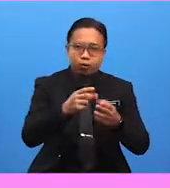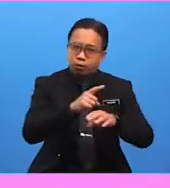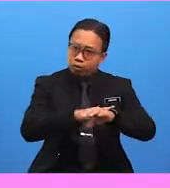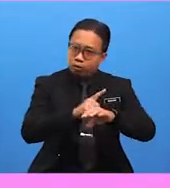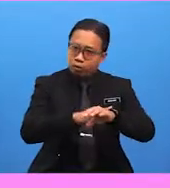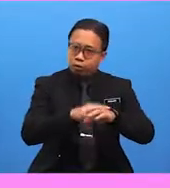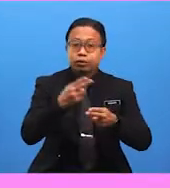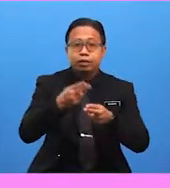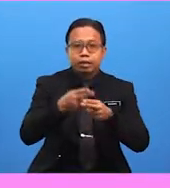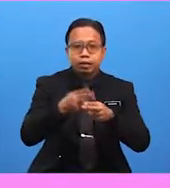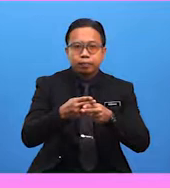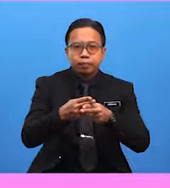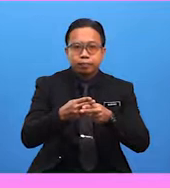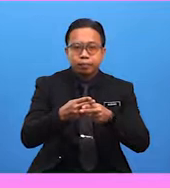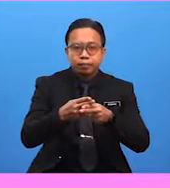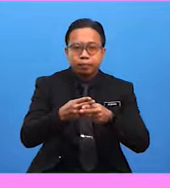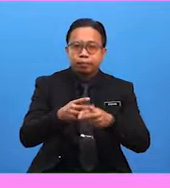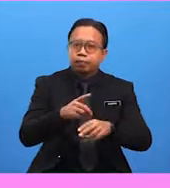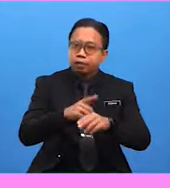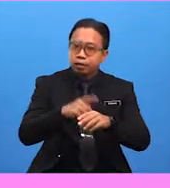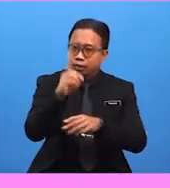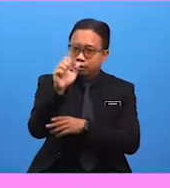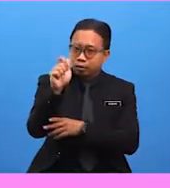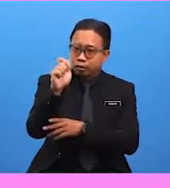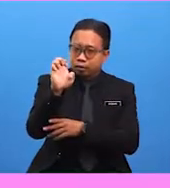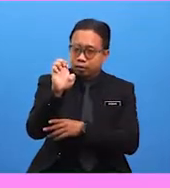names, dates, places,